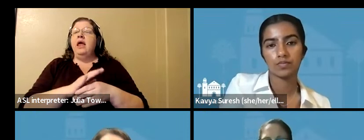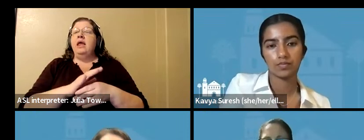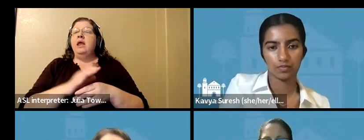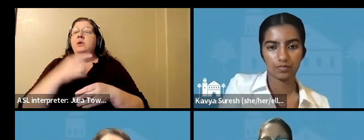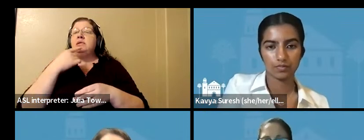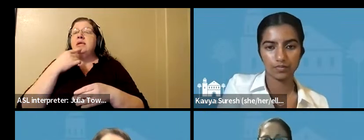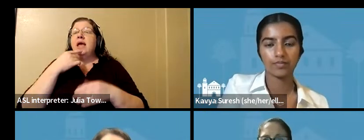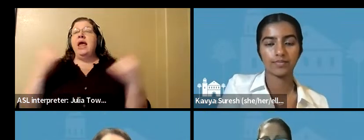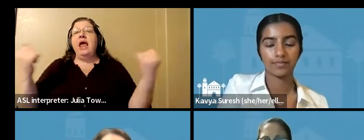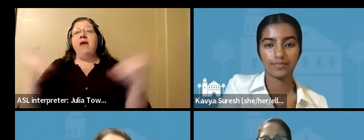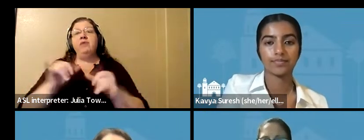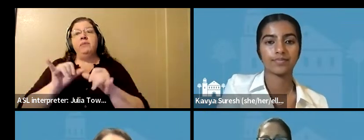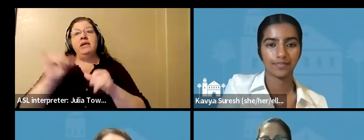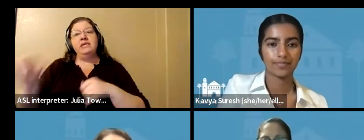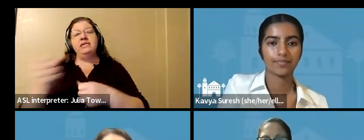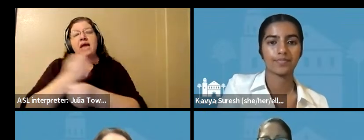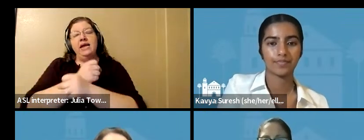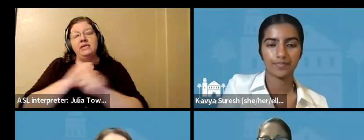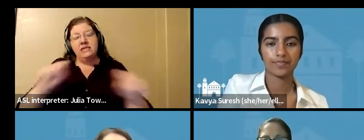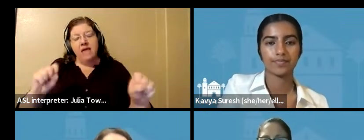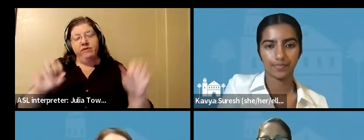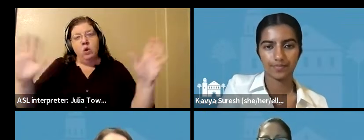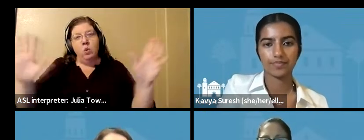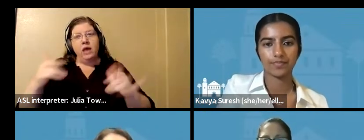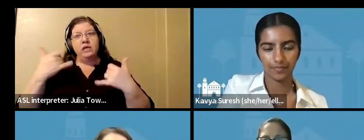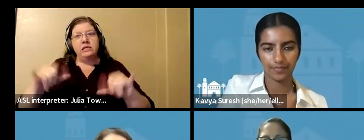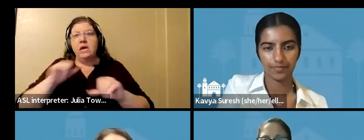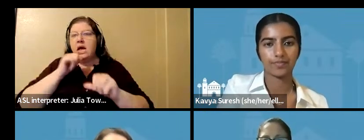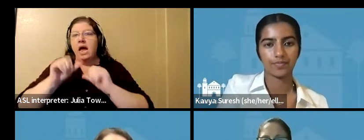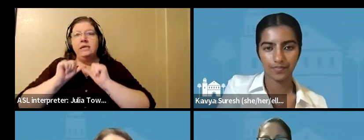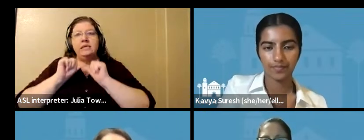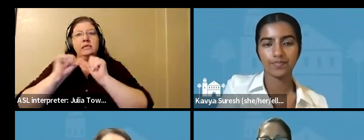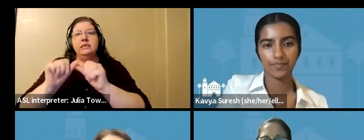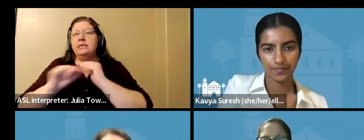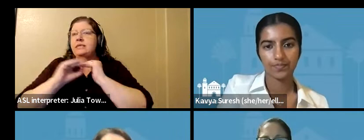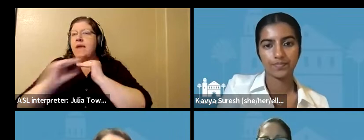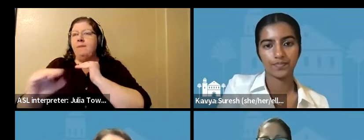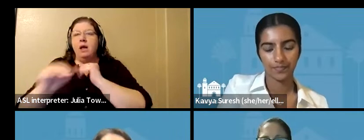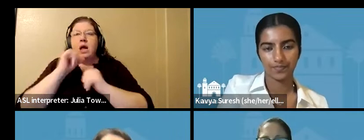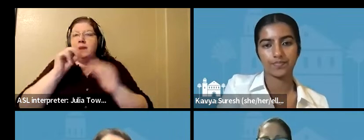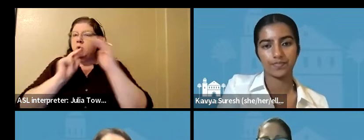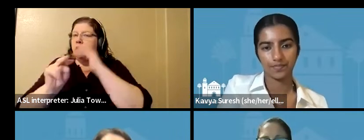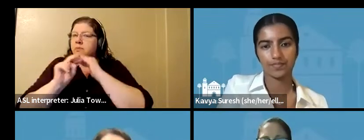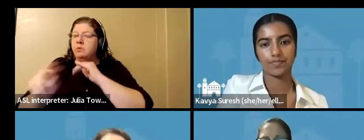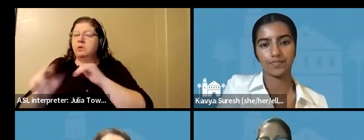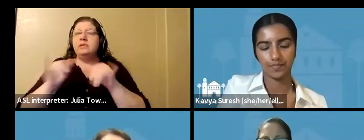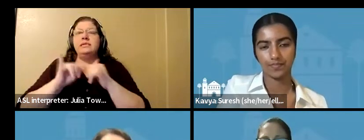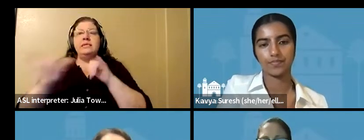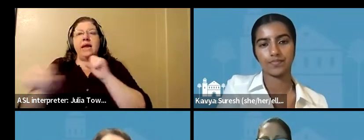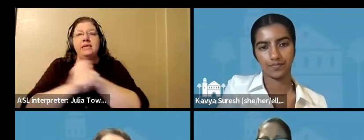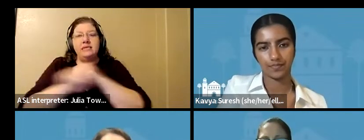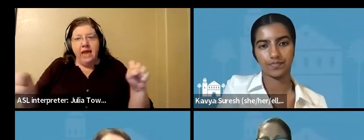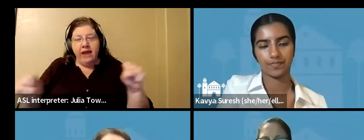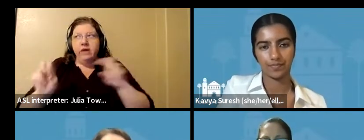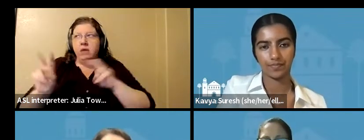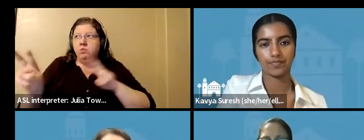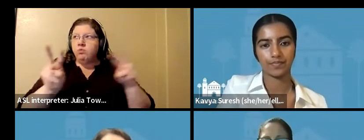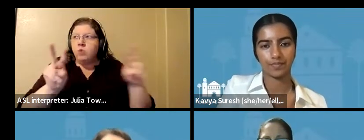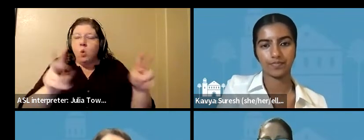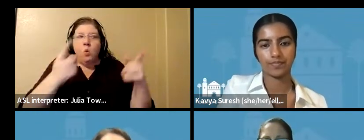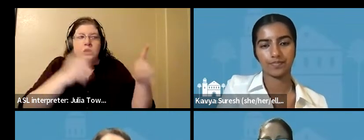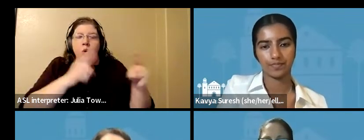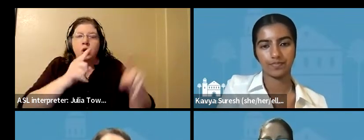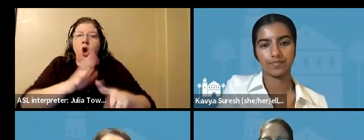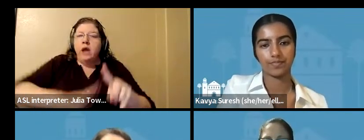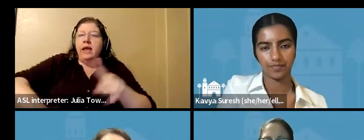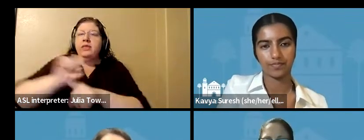to stay safe. Our weather continues to be unstable and unpredictable. So we want to stay safe and stay vigilant to what's going on and to the conditions. And I